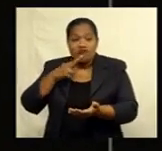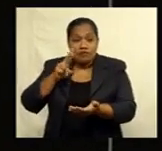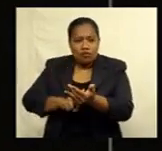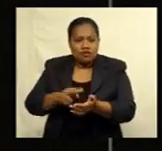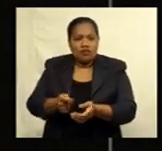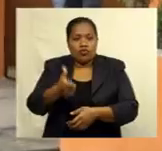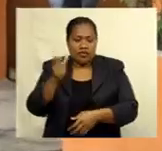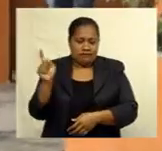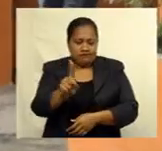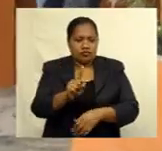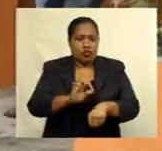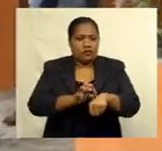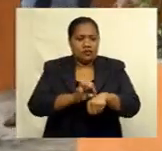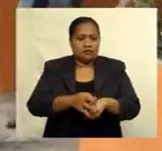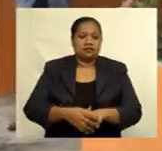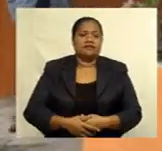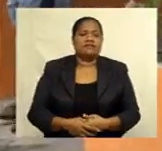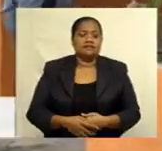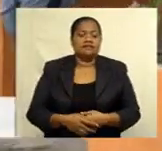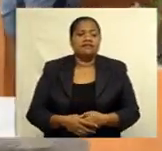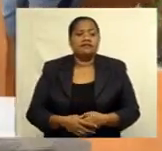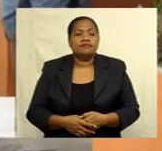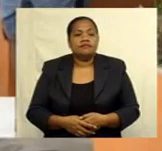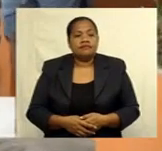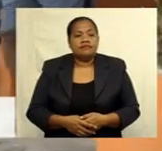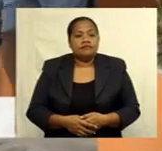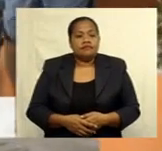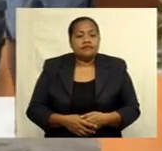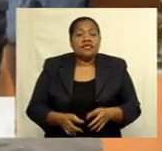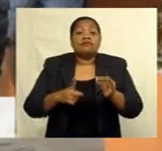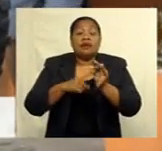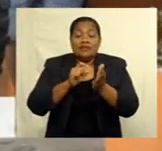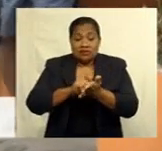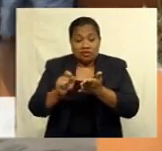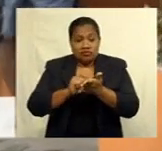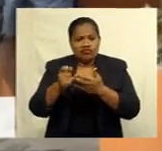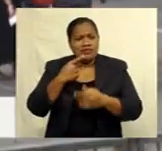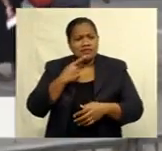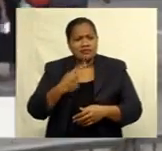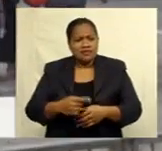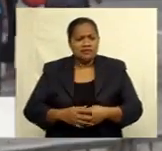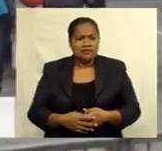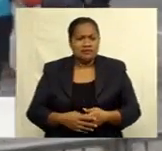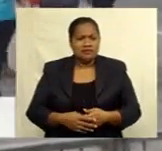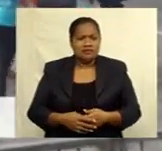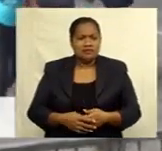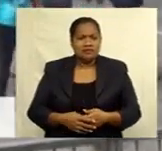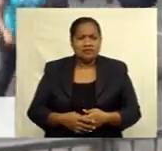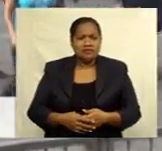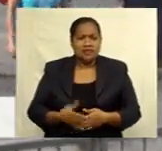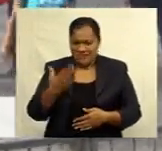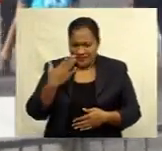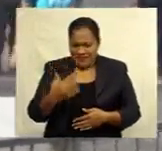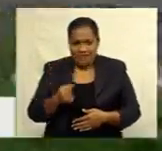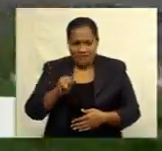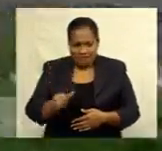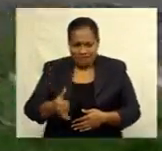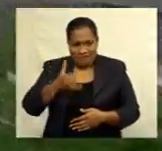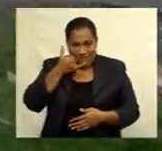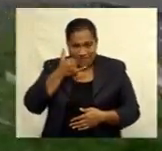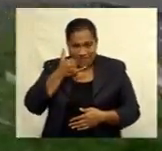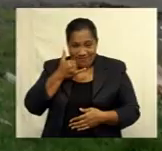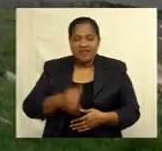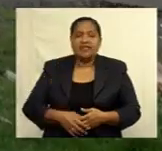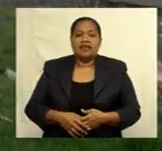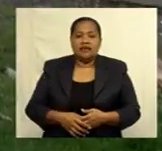Nimboila reports. The Permanent Secretary says they have established a hotline to detect cases